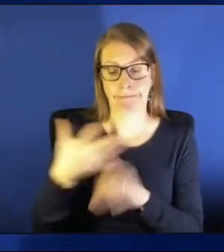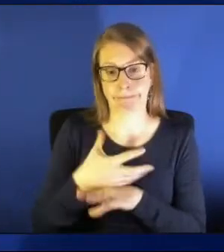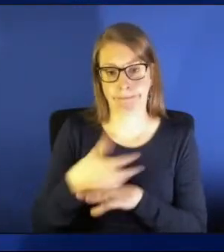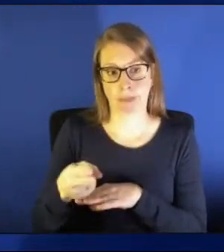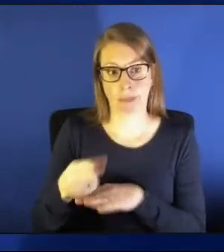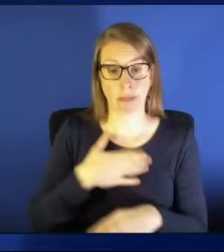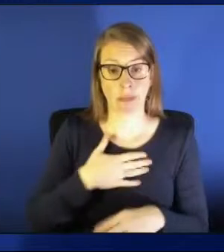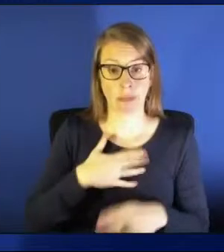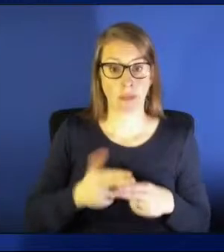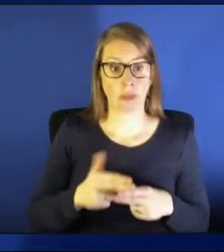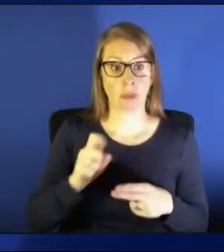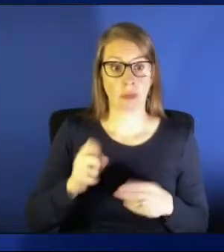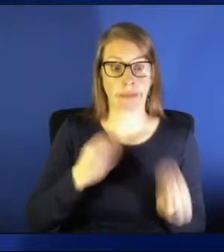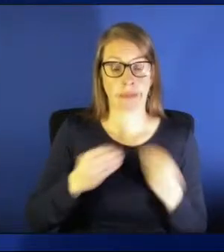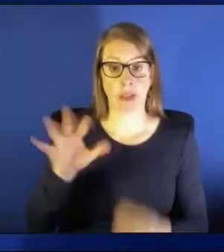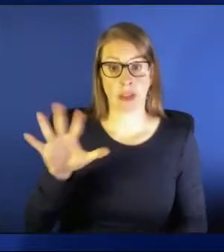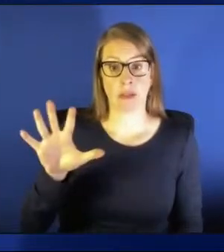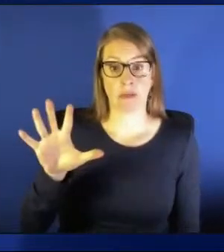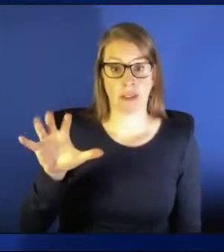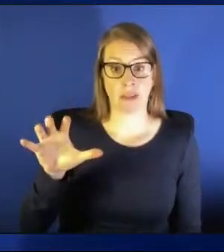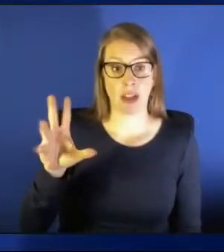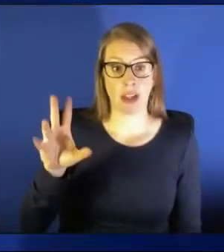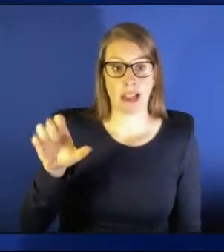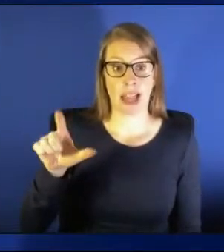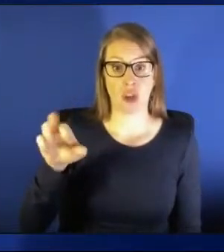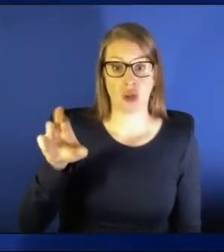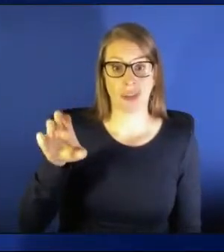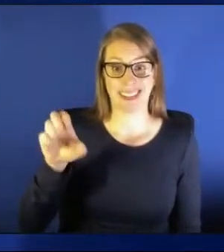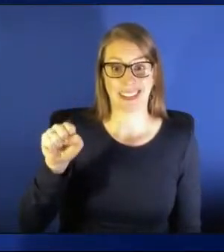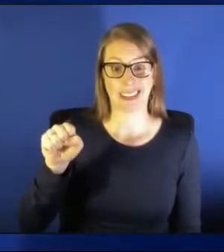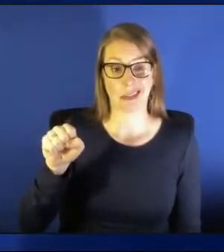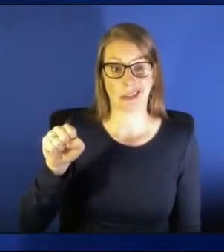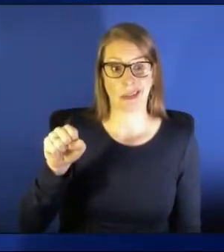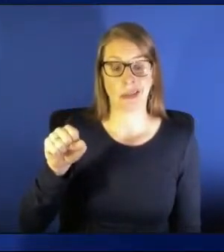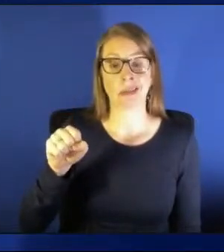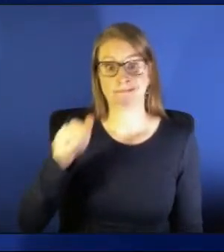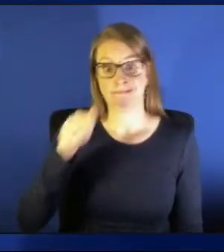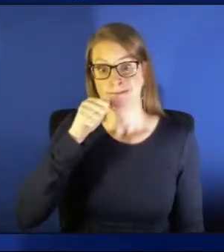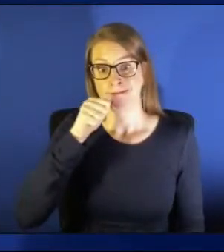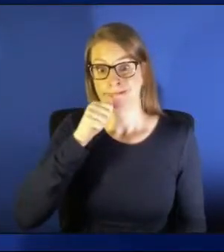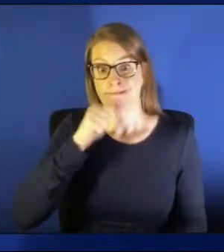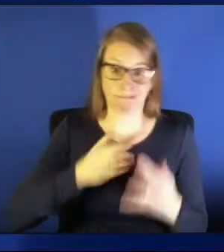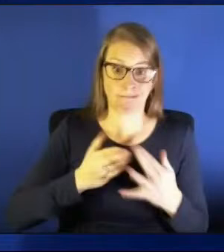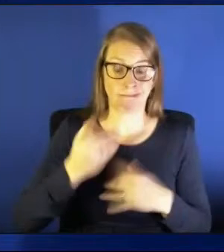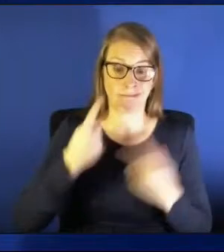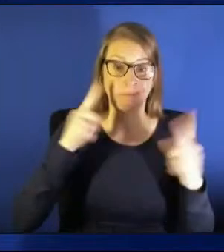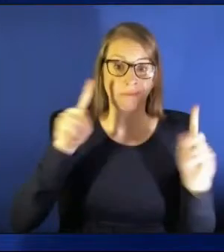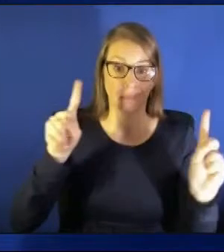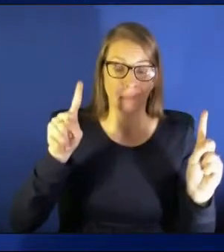have to ingest about 500 calories to make it through a marathon. And so I'll use some